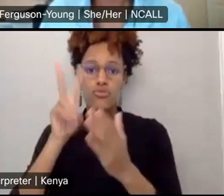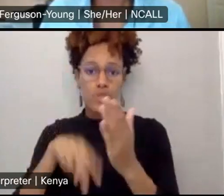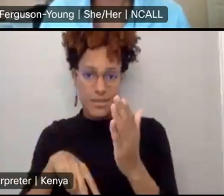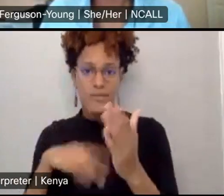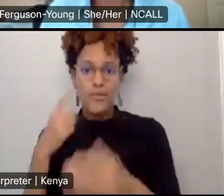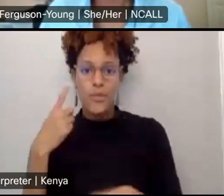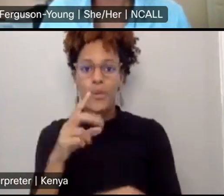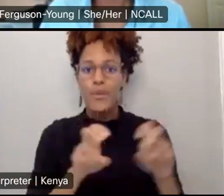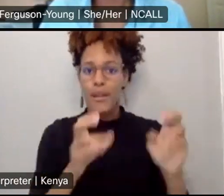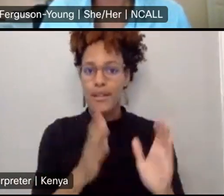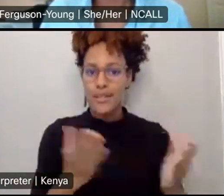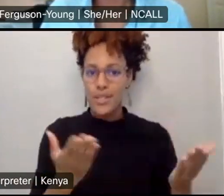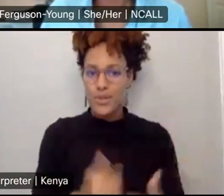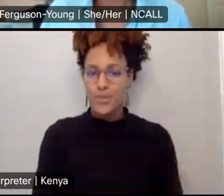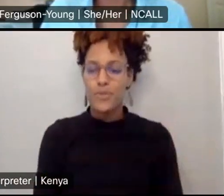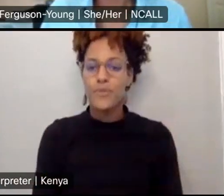here.